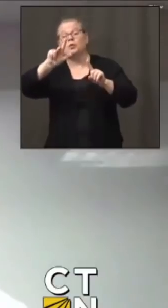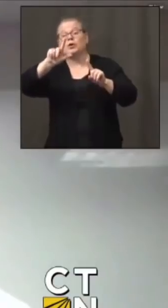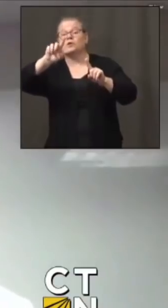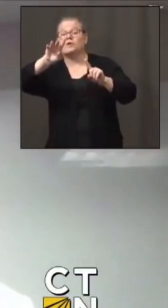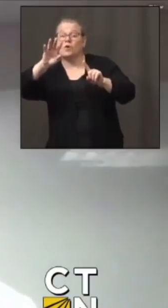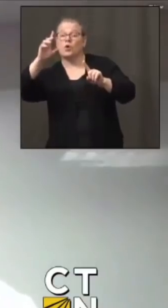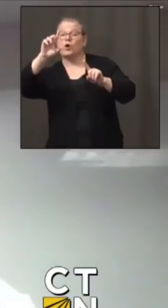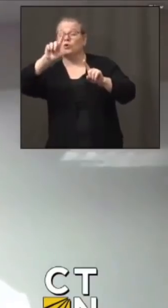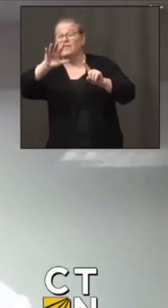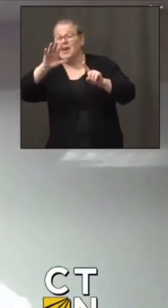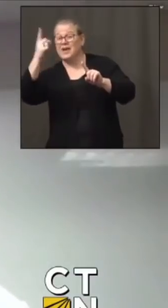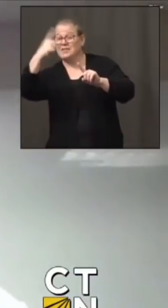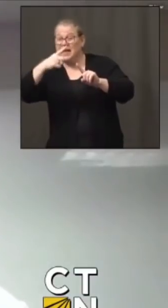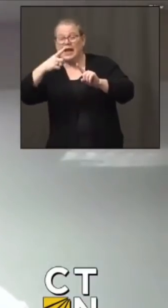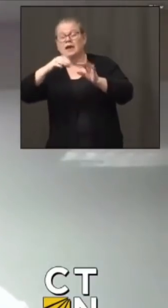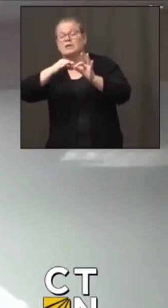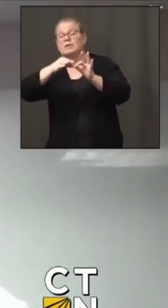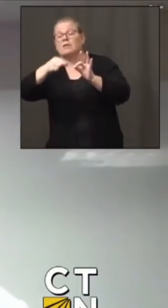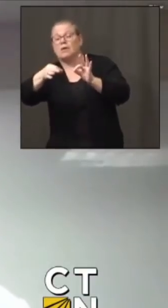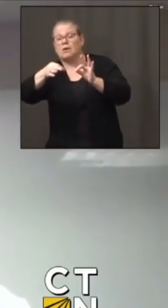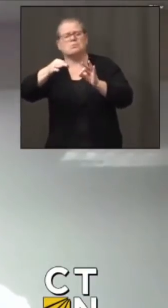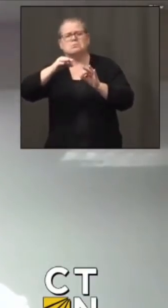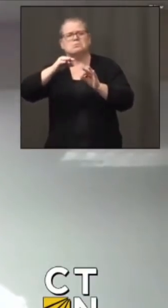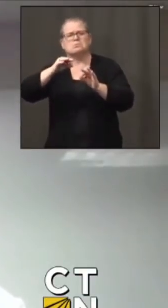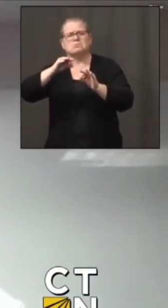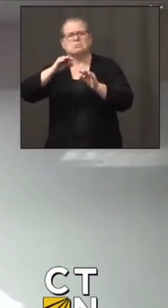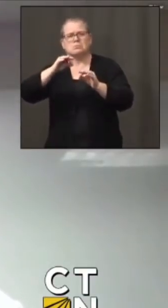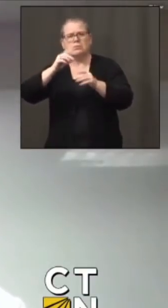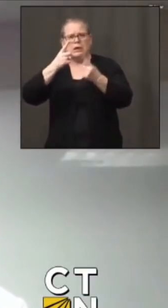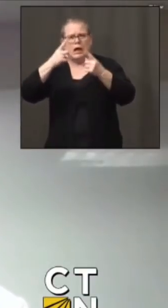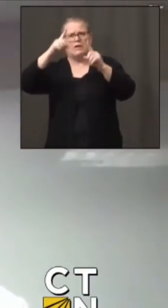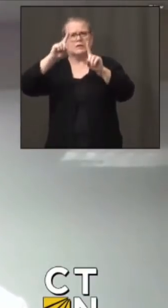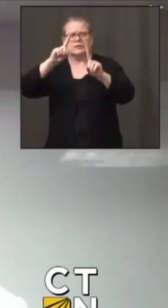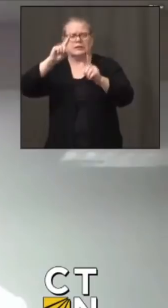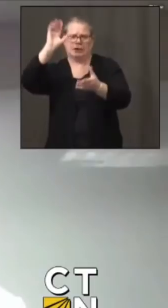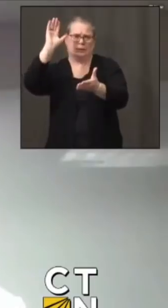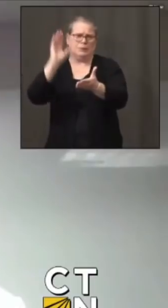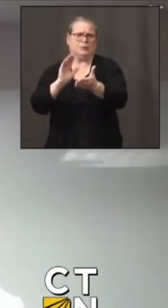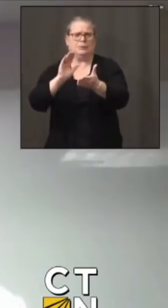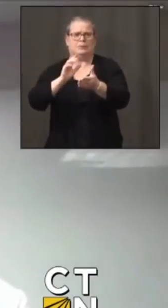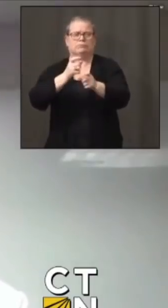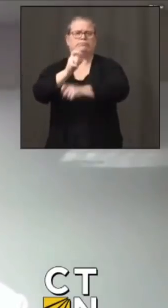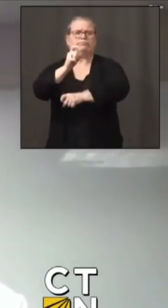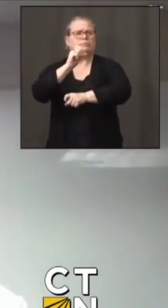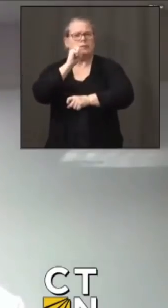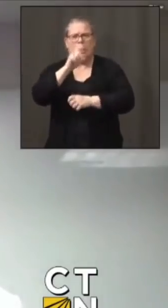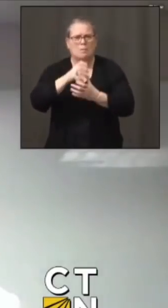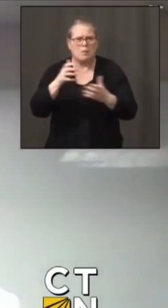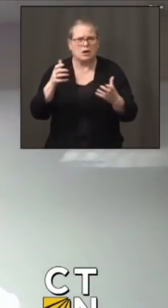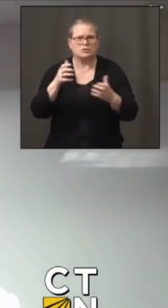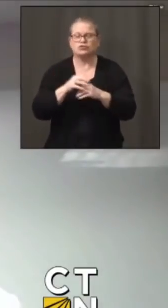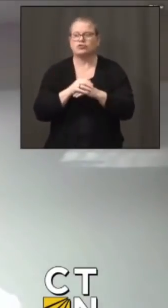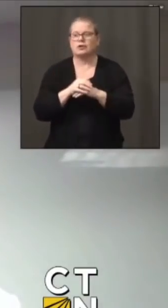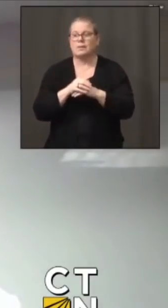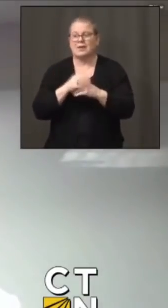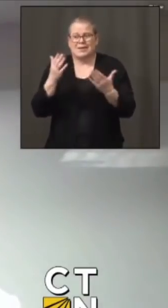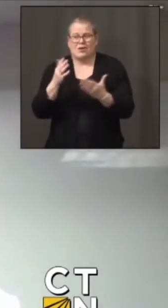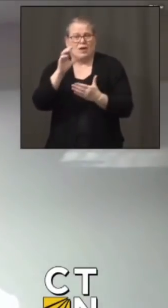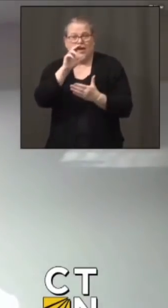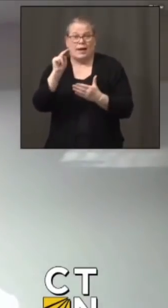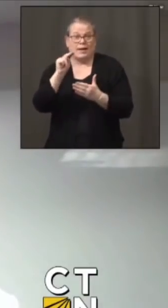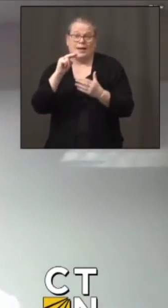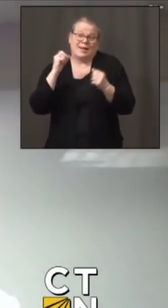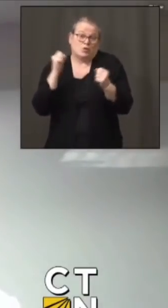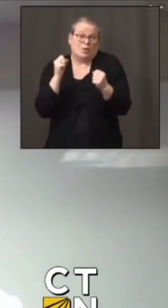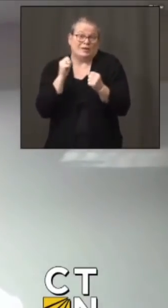So I think that's a very, very good question, especially in a state like Connecticut. I assume, and especially in the wintertime. So this will happen.